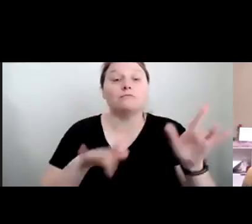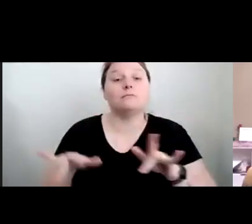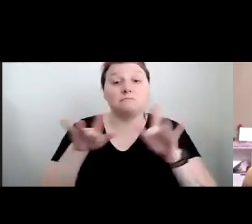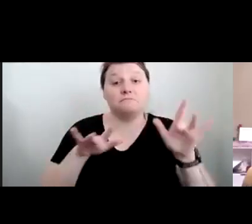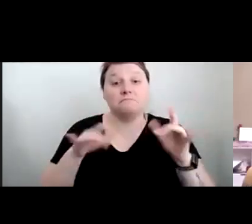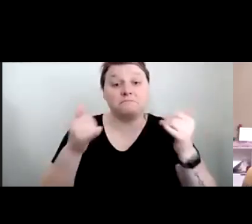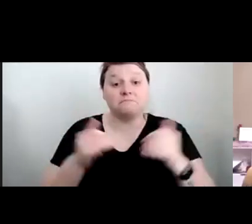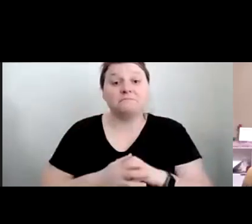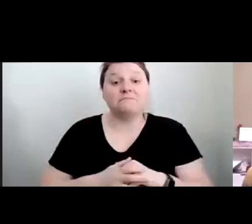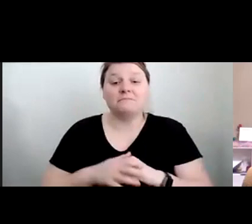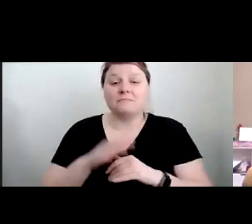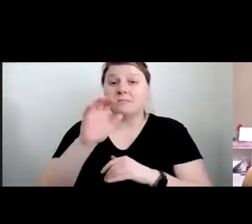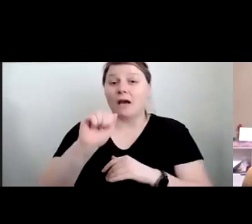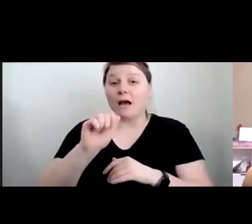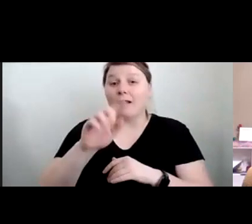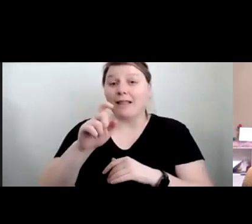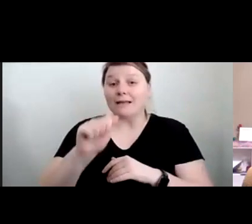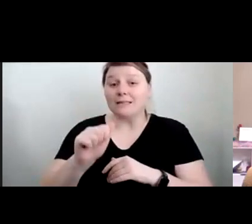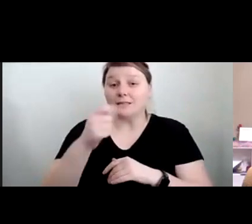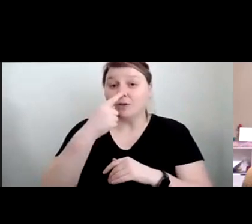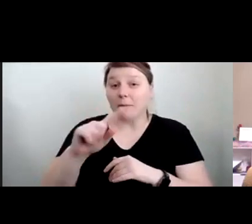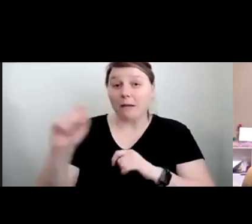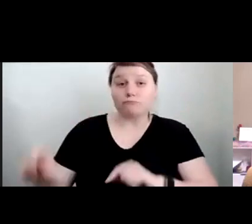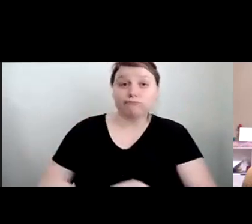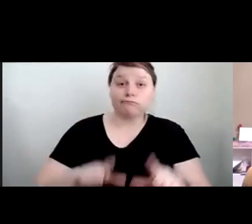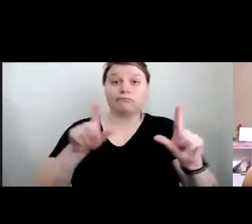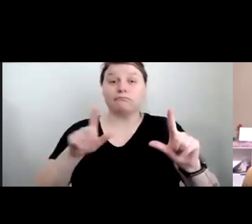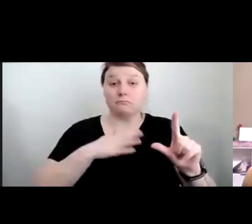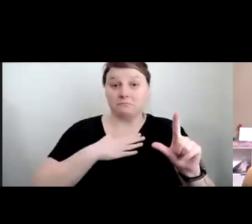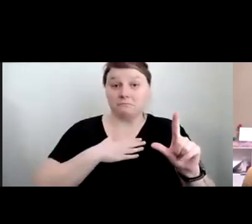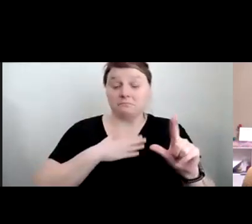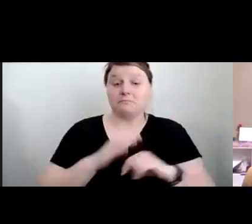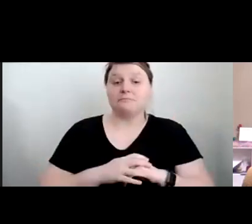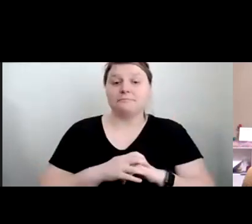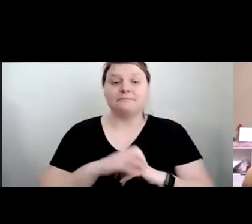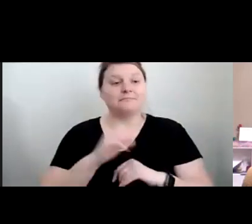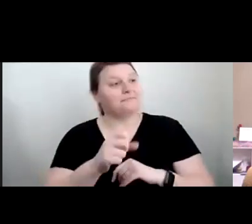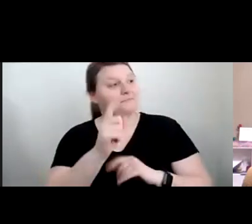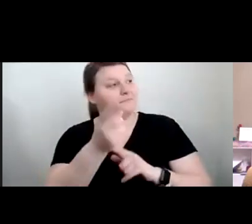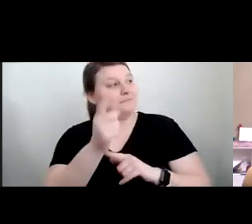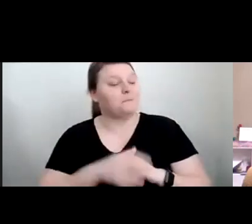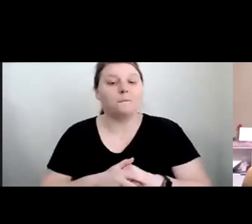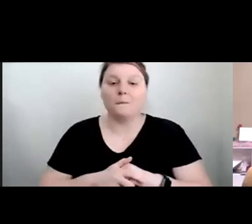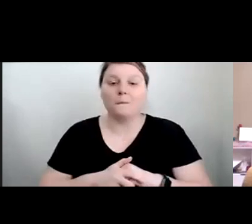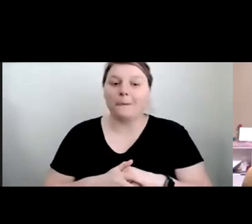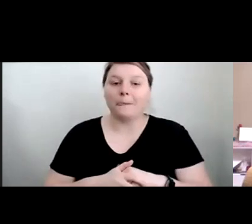Fantastic. Alexa, could you pull up my slides, please? Yes, 1 second. Thank you.